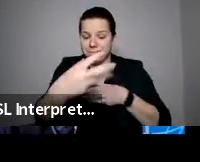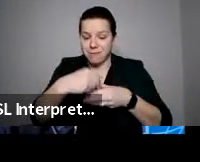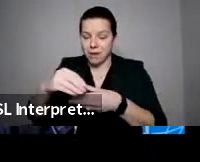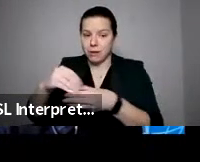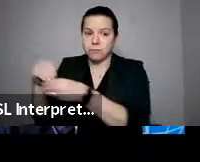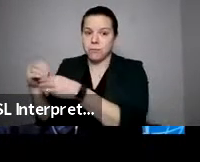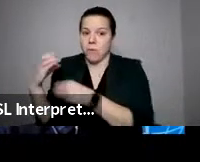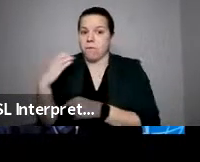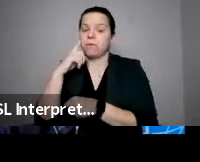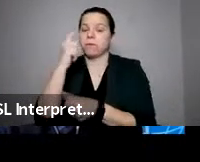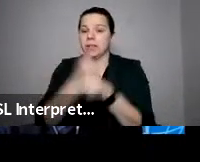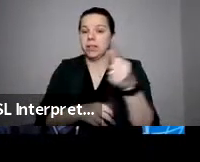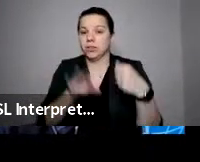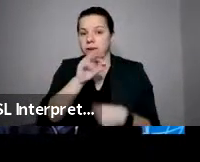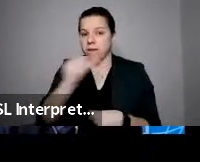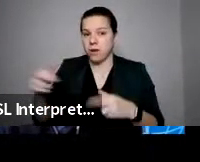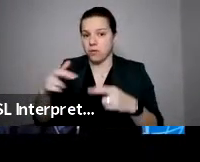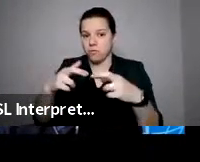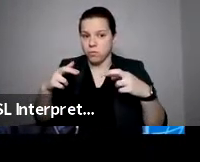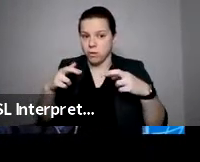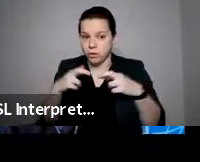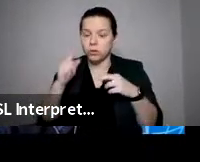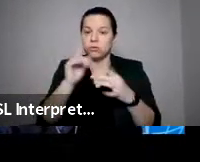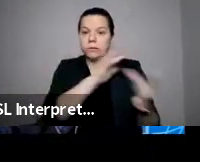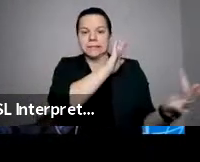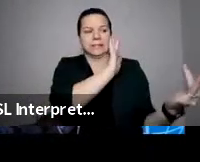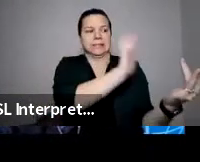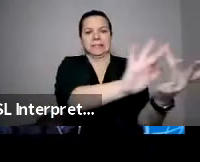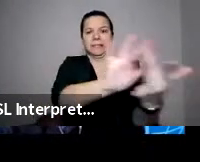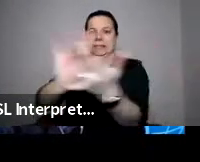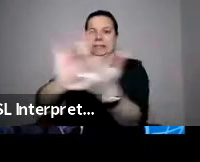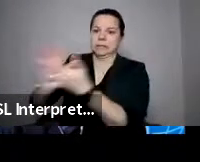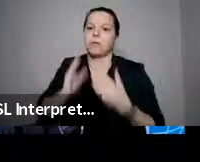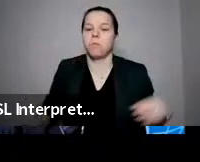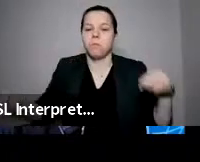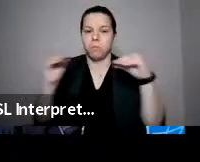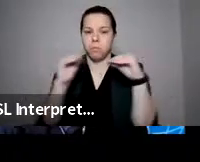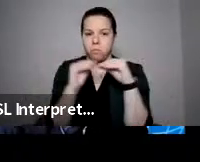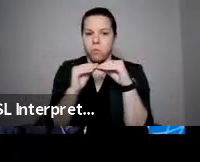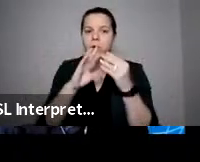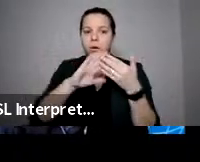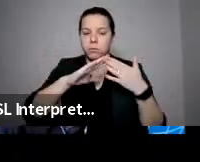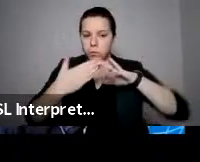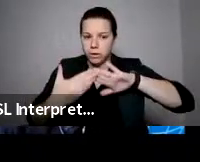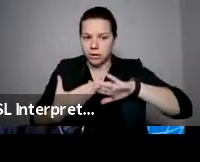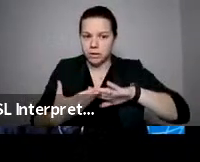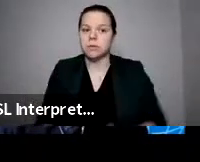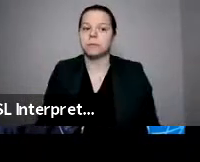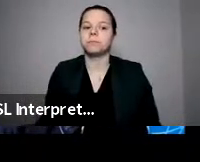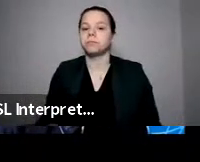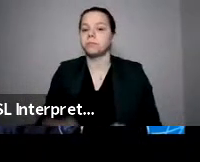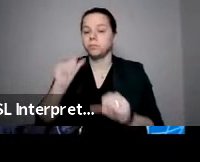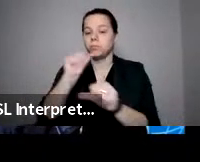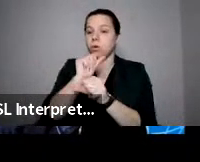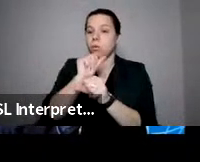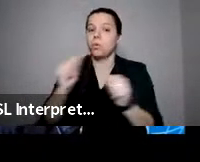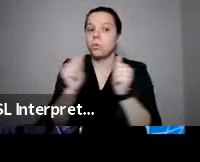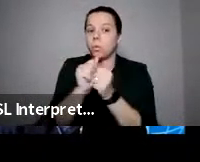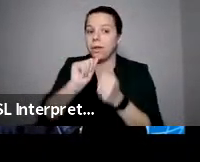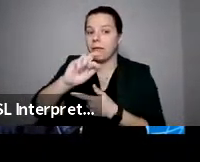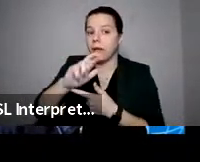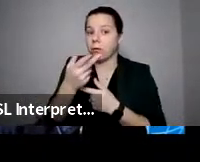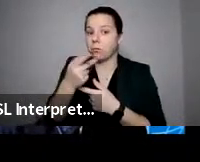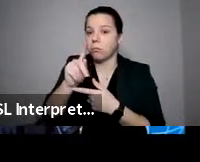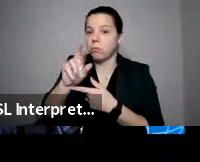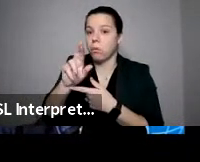each FAA region to expand the reach of the regional administrators into communities. We're working with airports and their noise